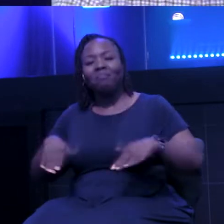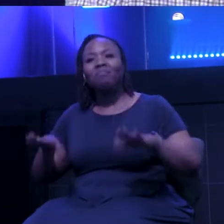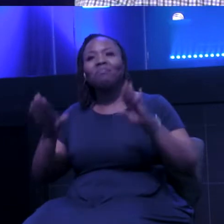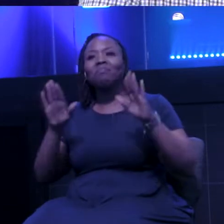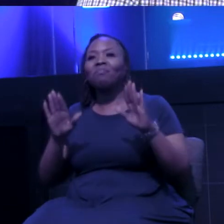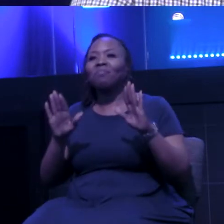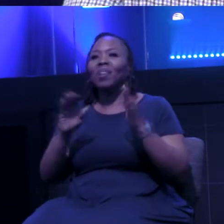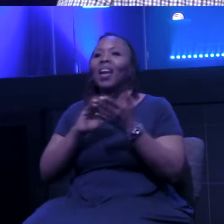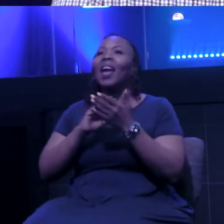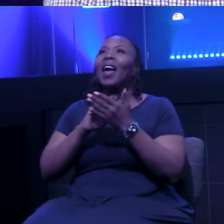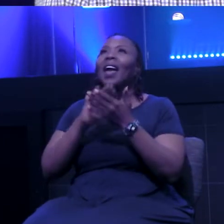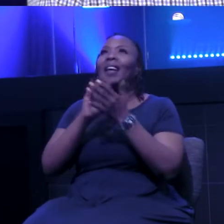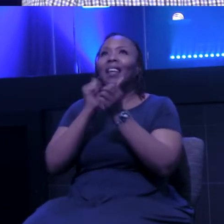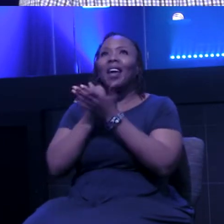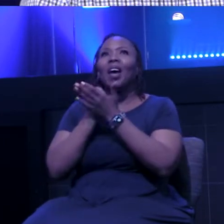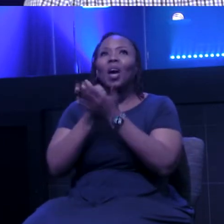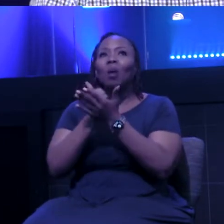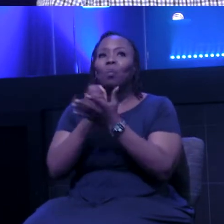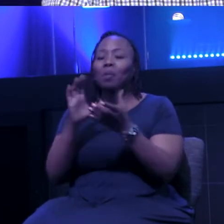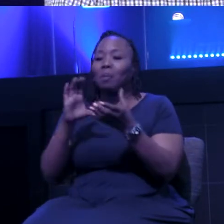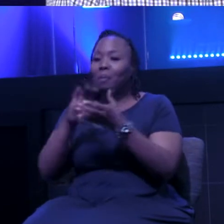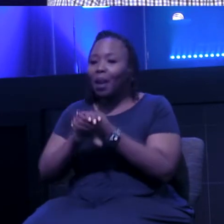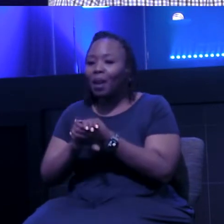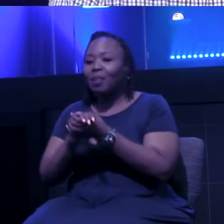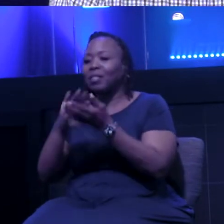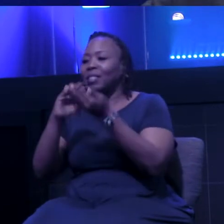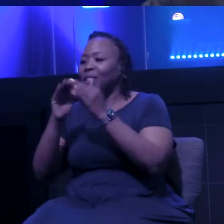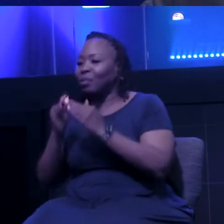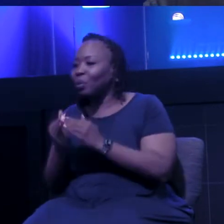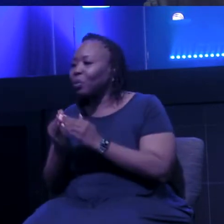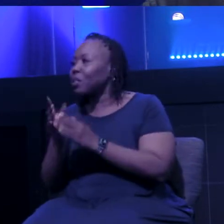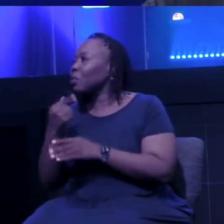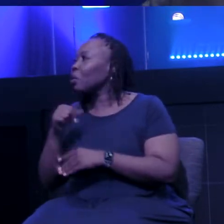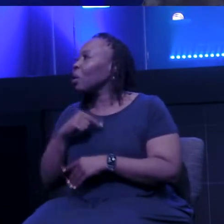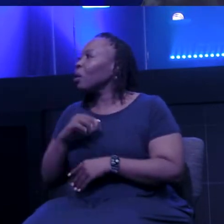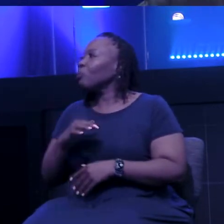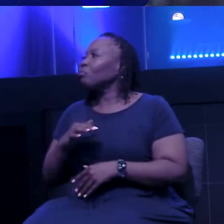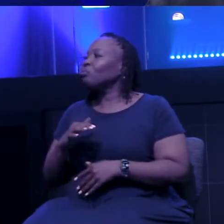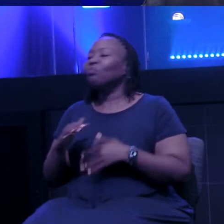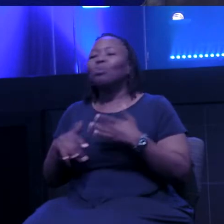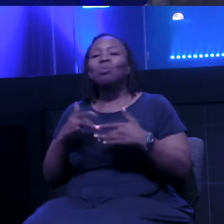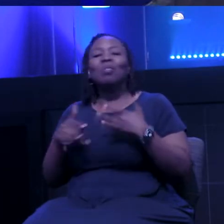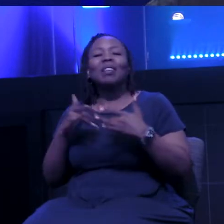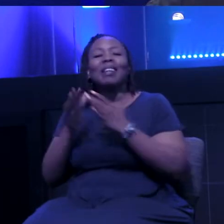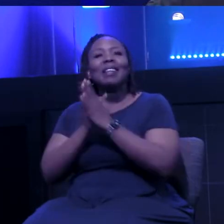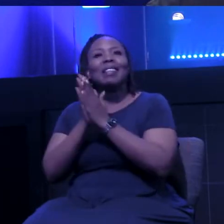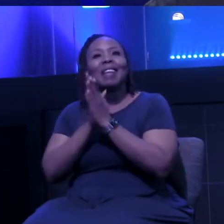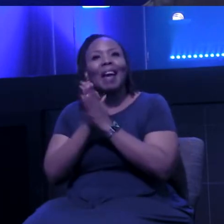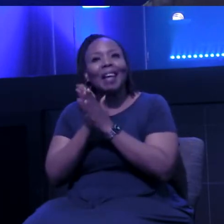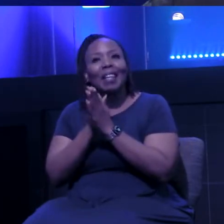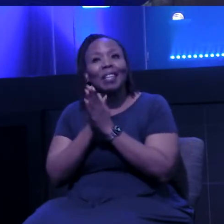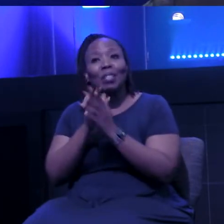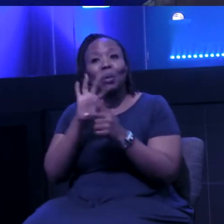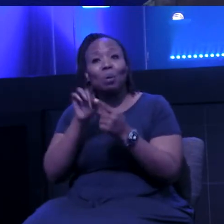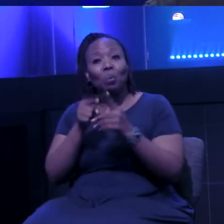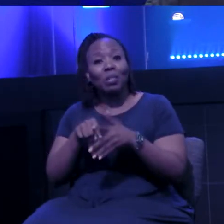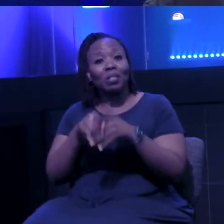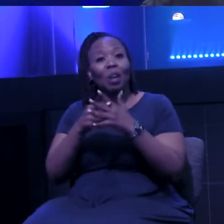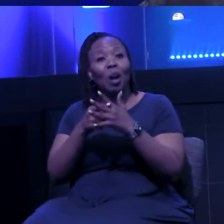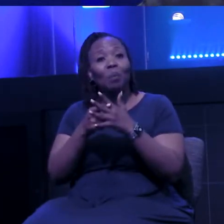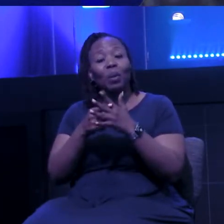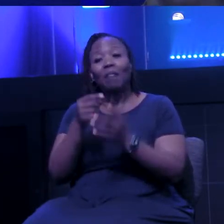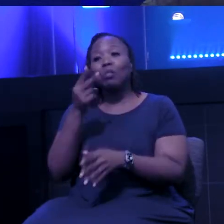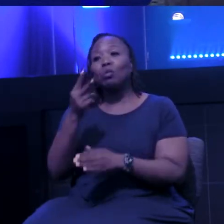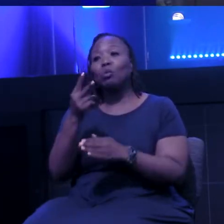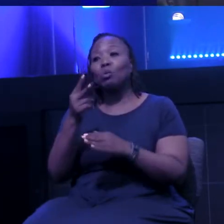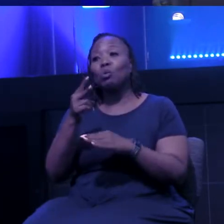marriages and family. And so that is something that we're really excited. So when we launch, we'll be having 2 services, 2 English services and a